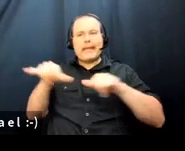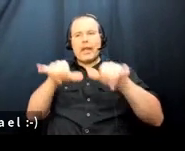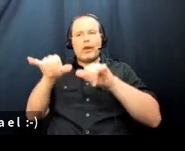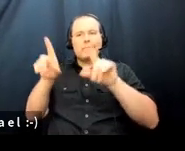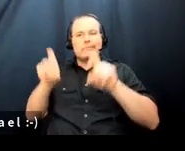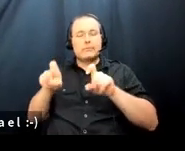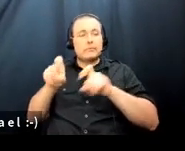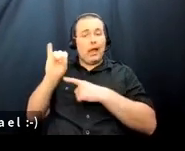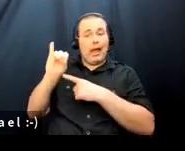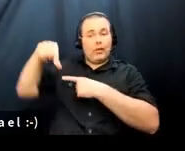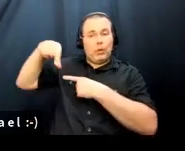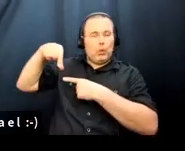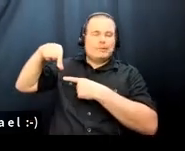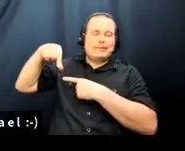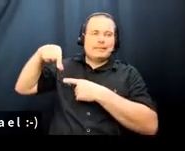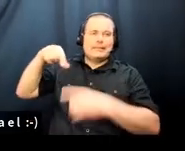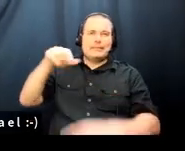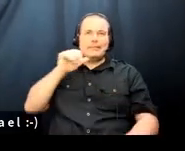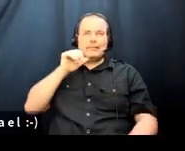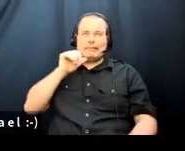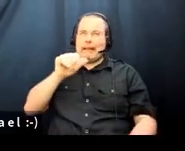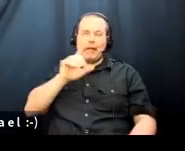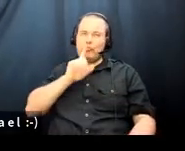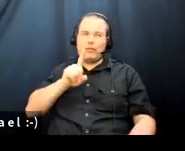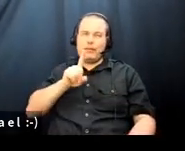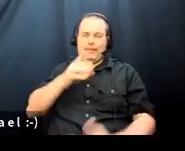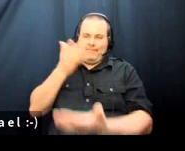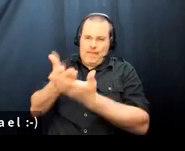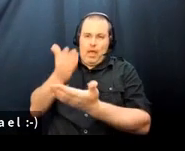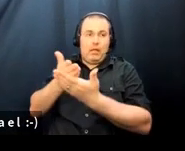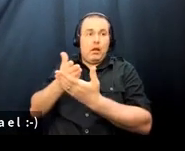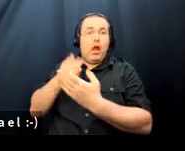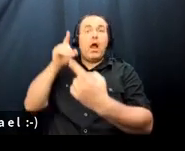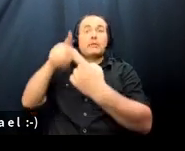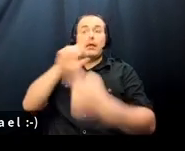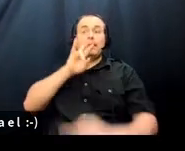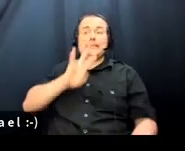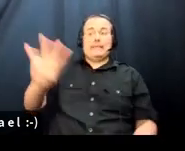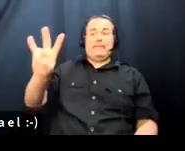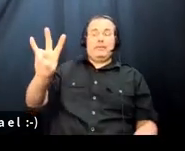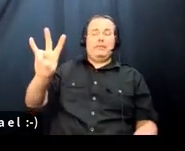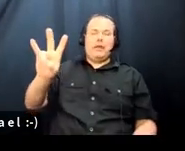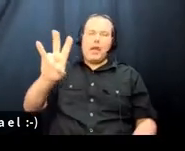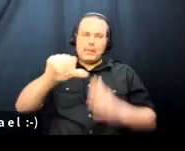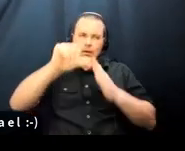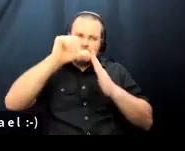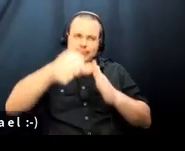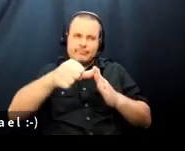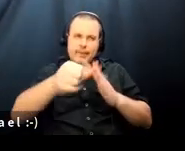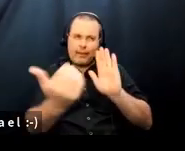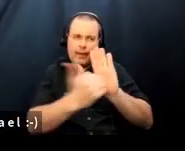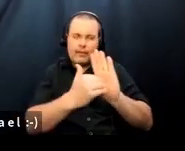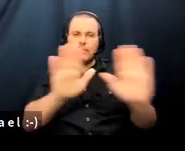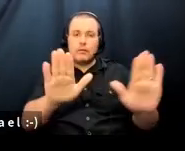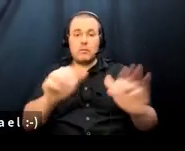not truly valid until the age of 7. Let me repeat that for emphasis. Most